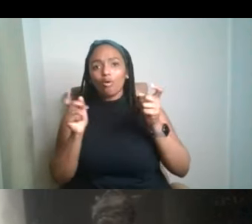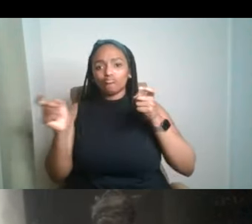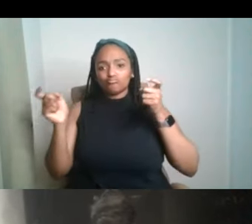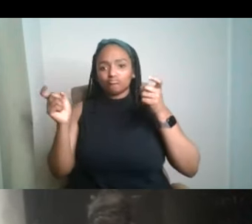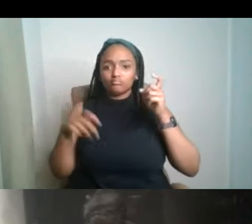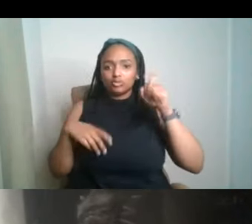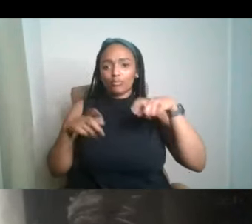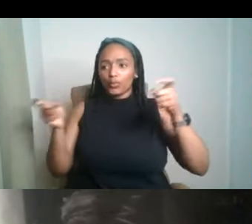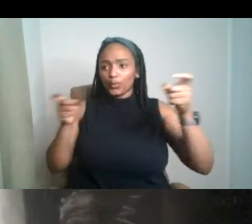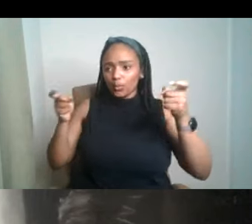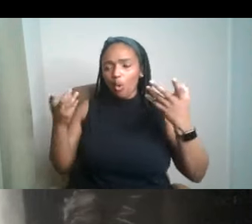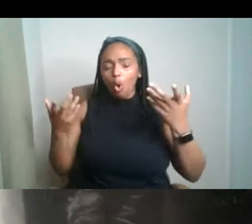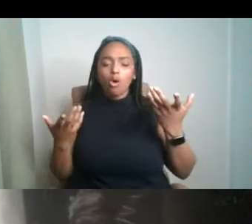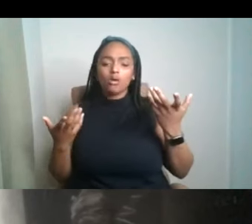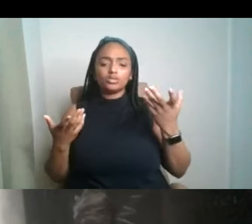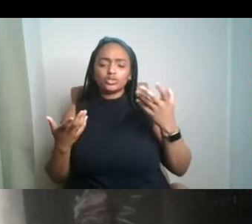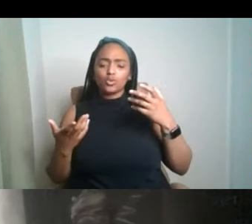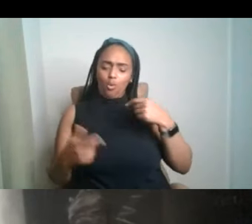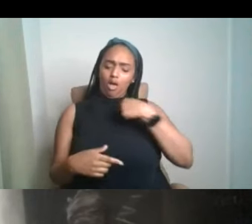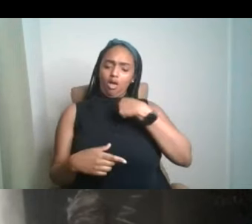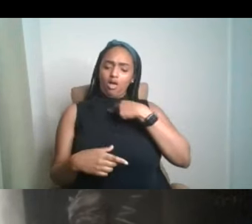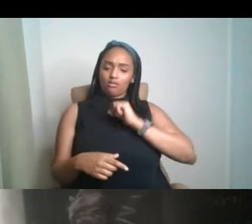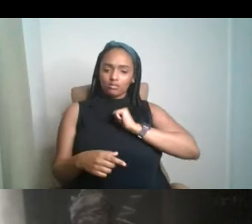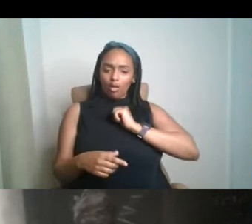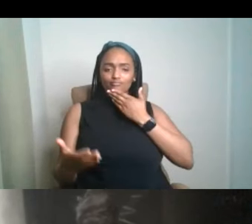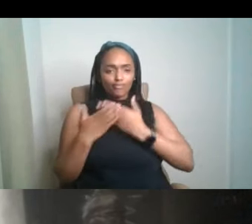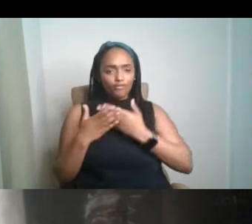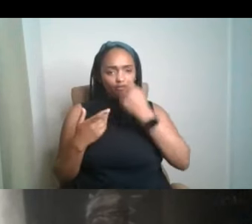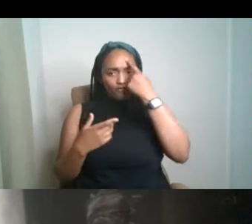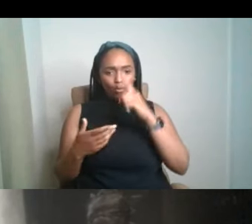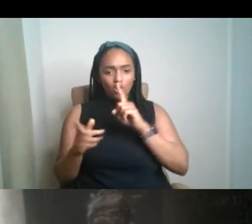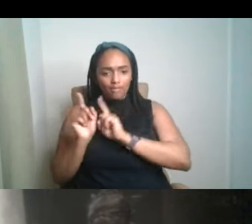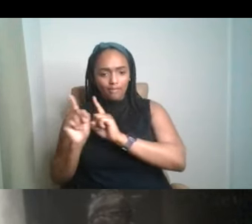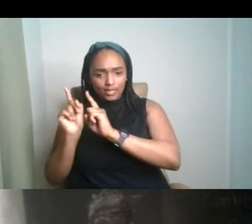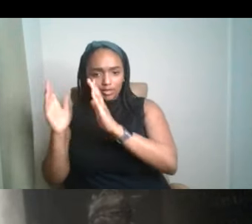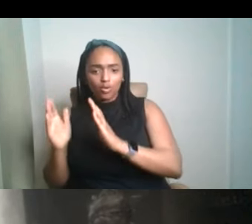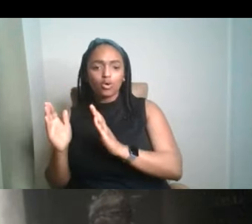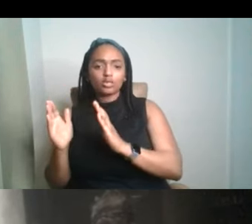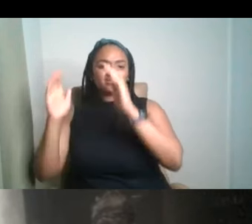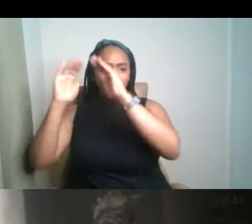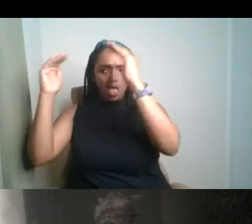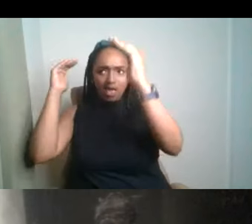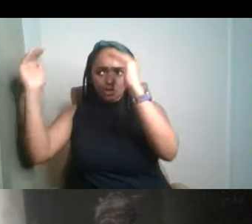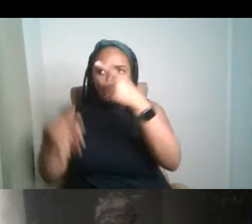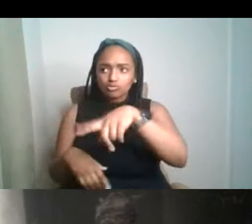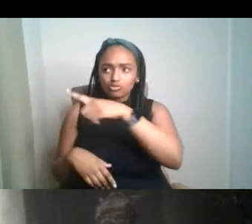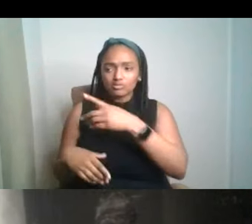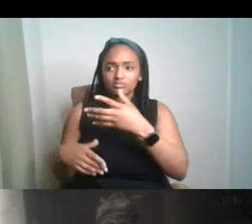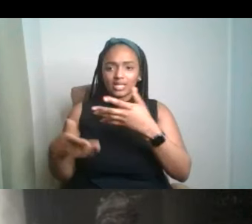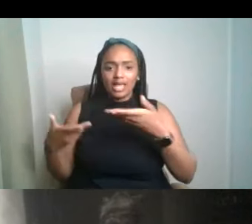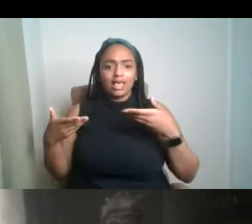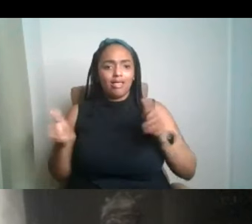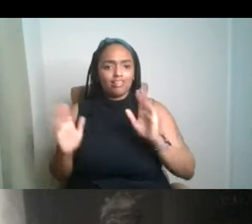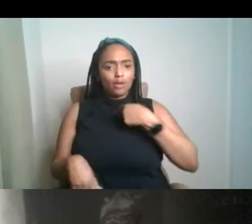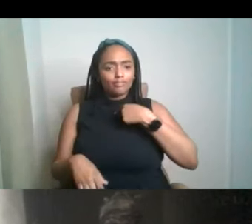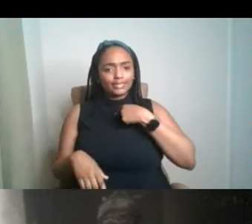feel like I'm just like really thankful for the adults and the mentors who held space for me at a time where I felt like I couldn't like pull